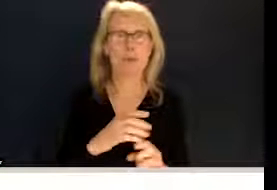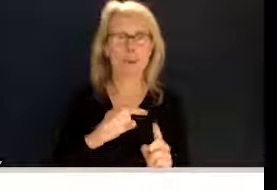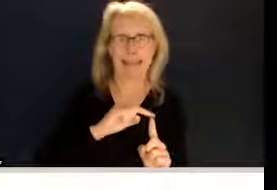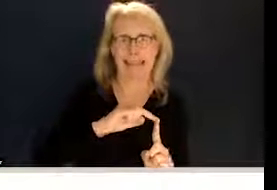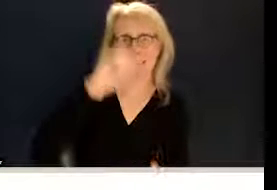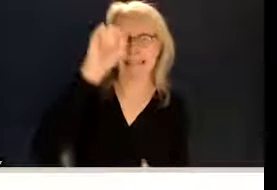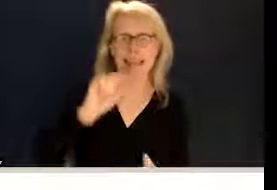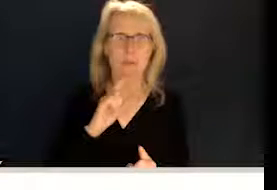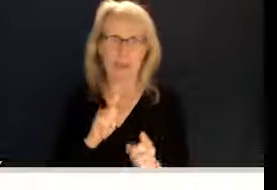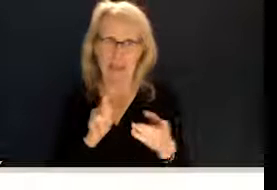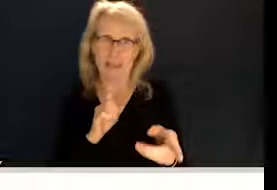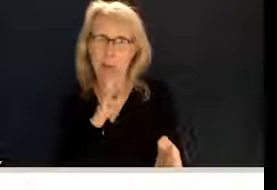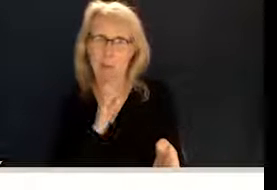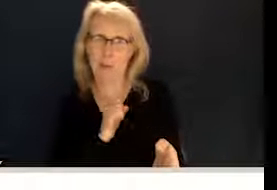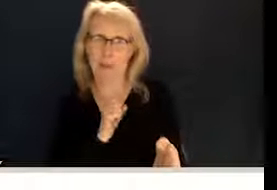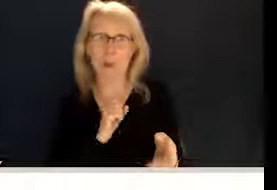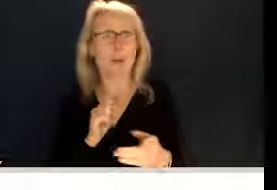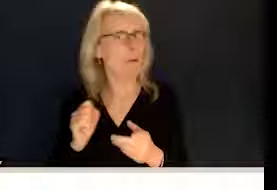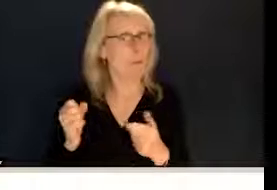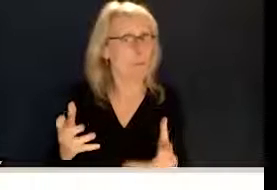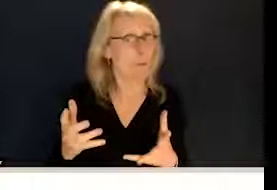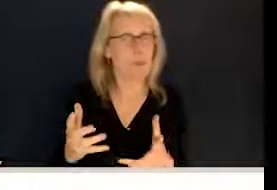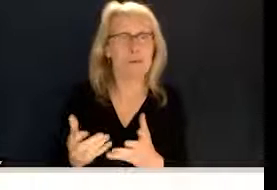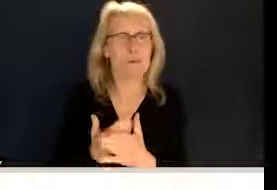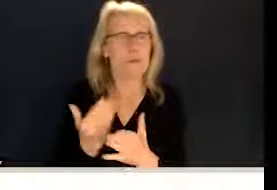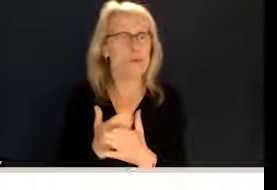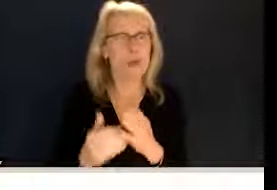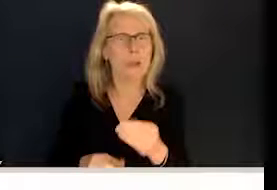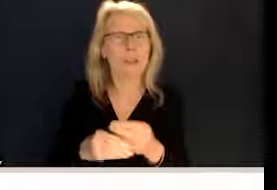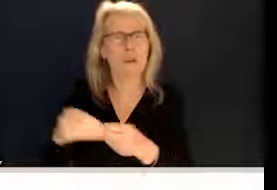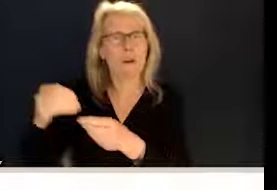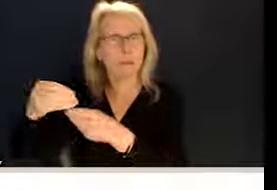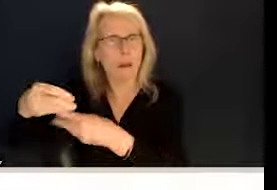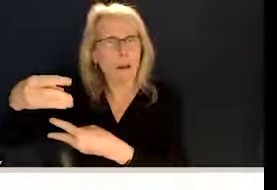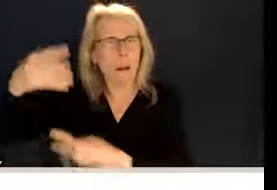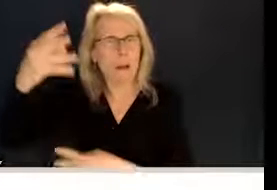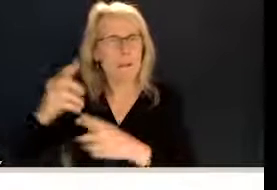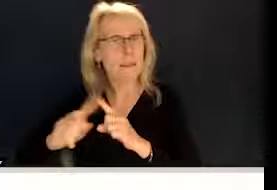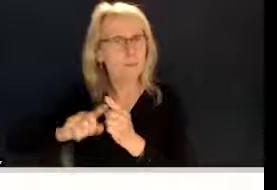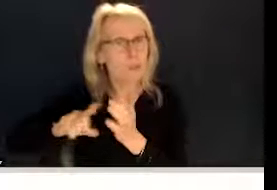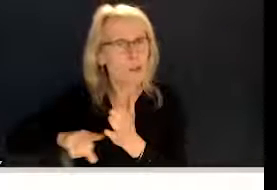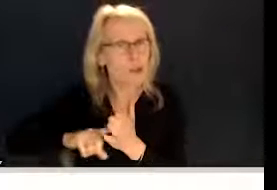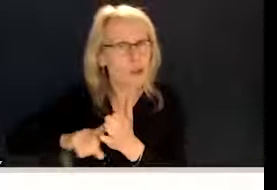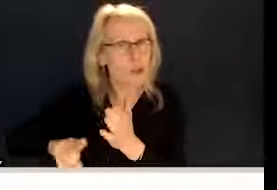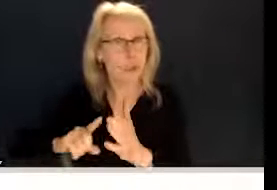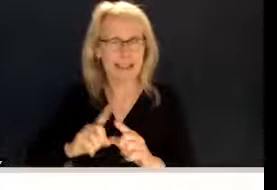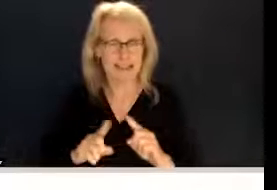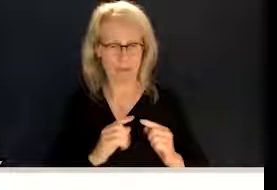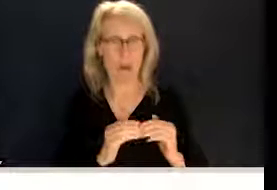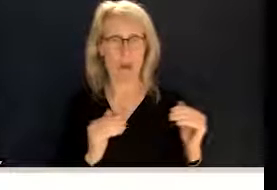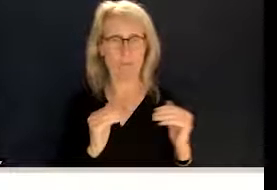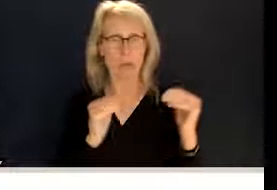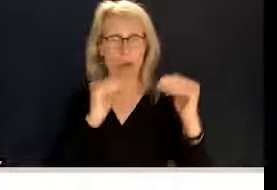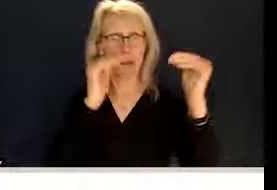only been a few months, but already there have been several additional studies demonstrating at multiple ecological levels